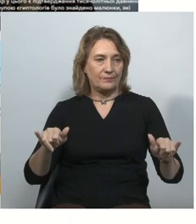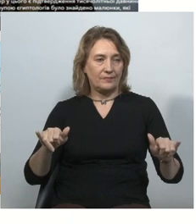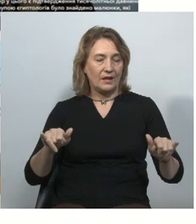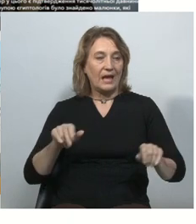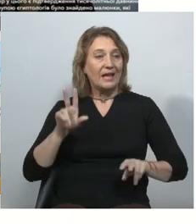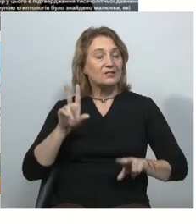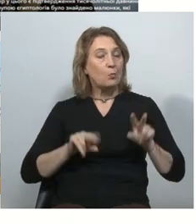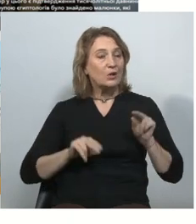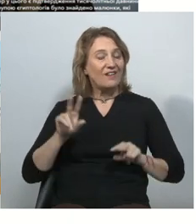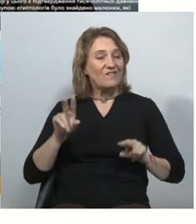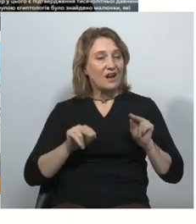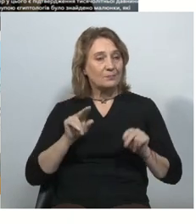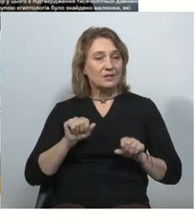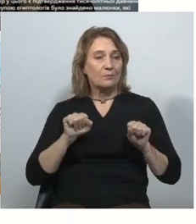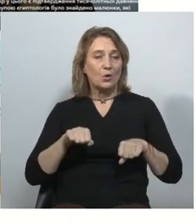new.